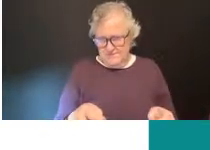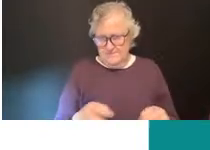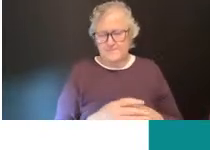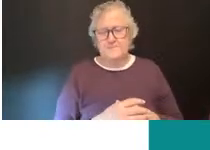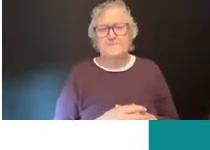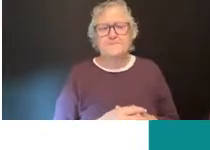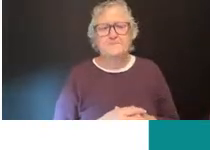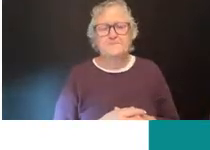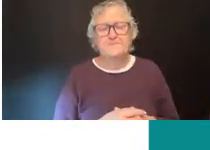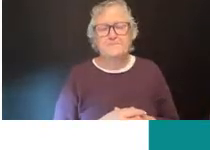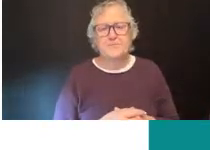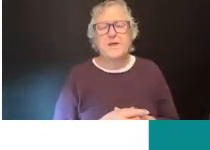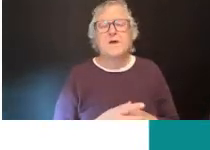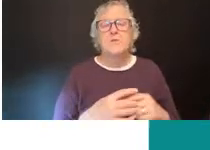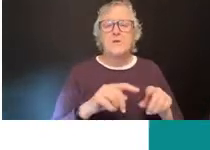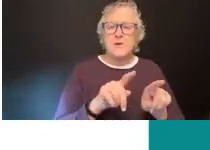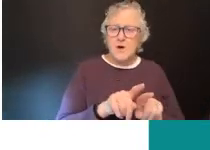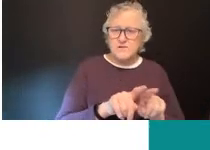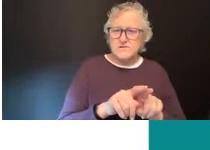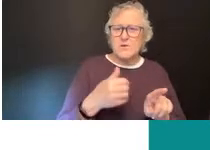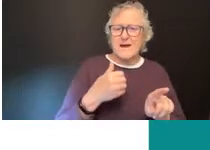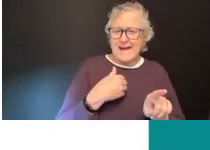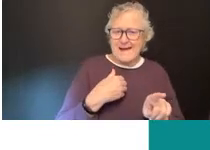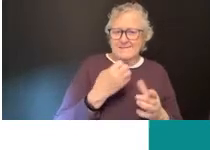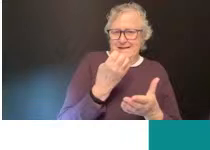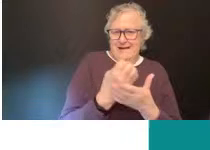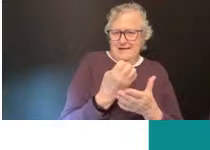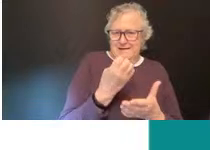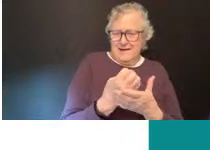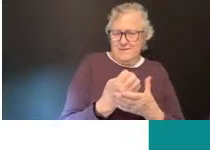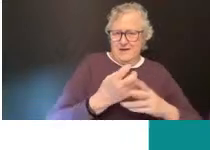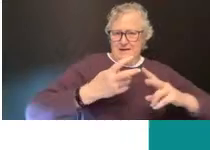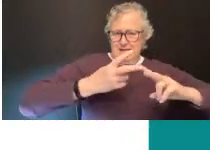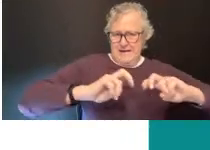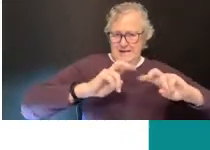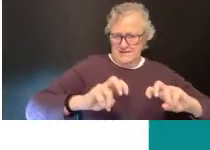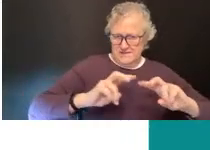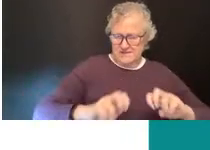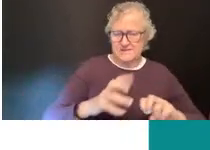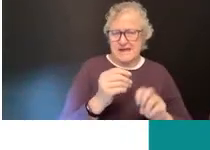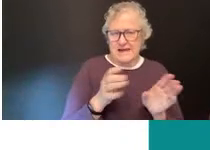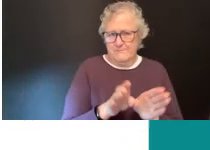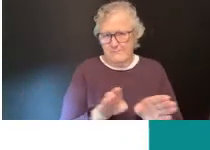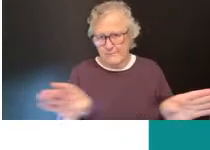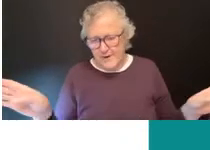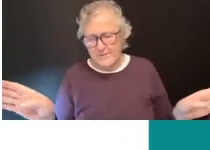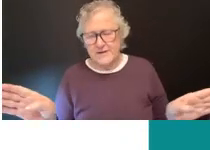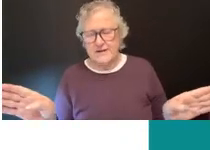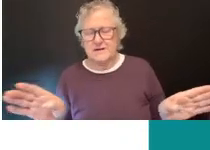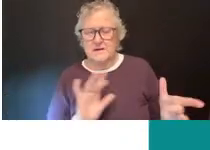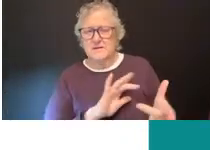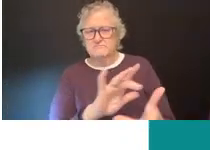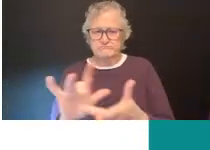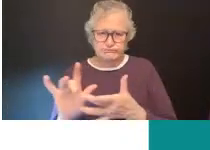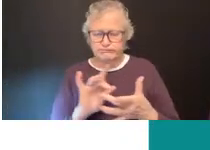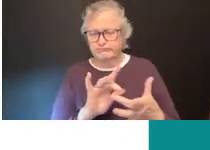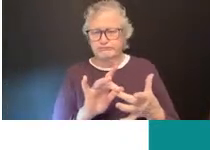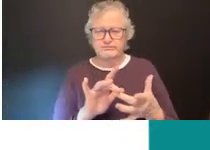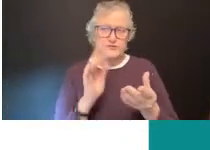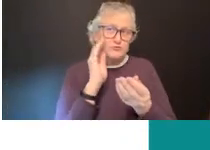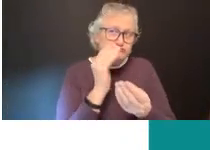analysis, and still doing a great deal of public outreach to keep the public informed of the work that's going